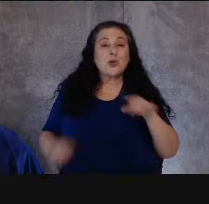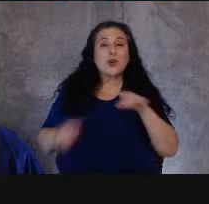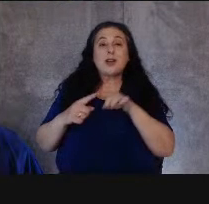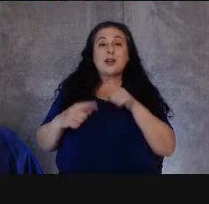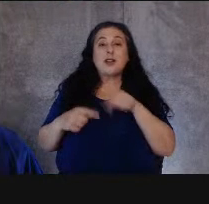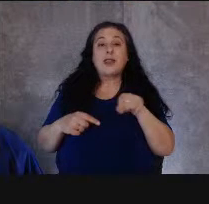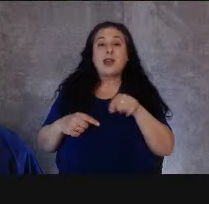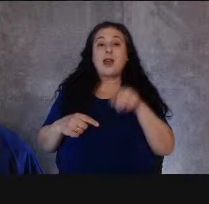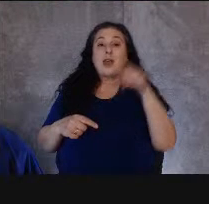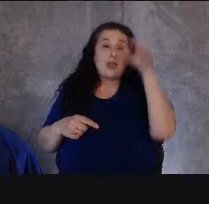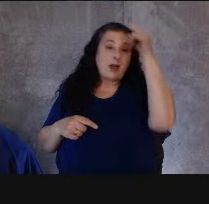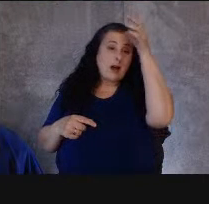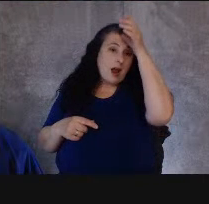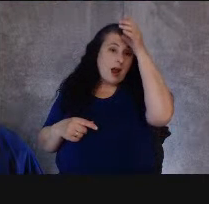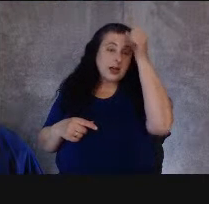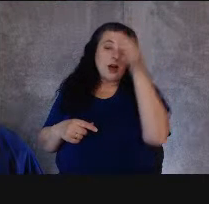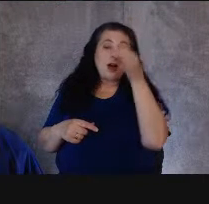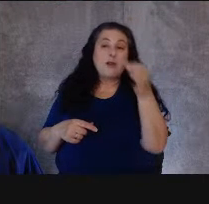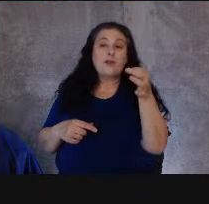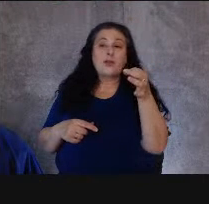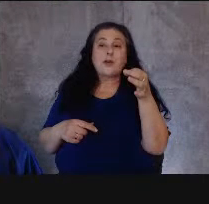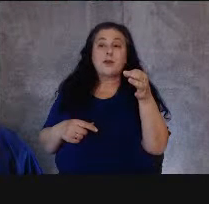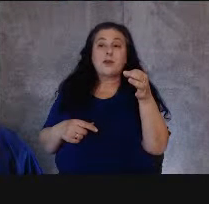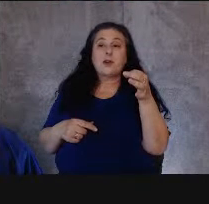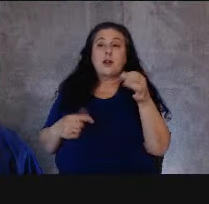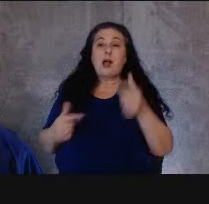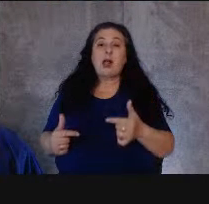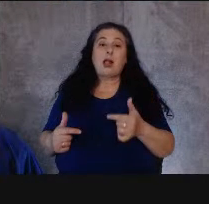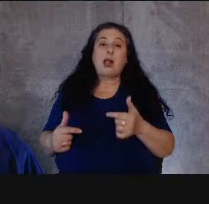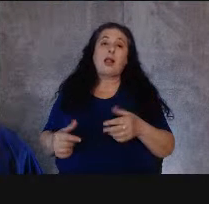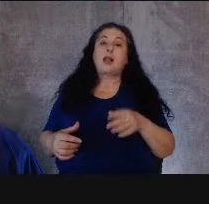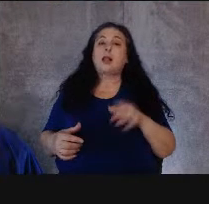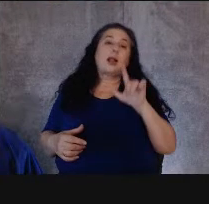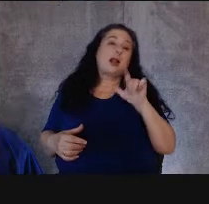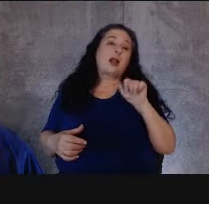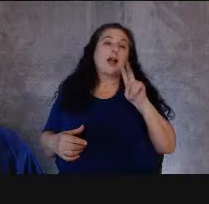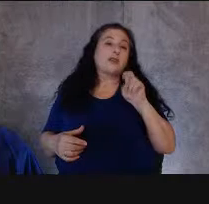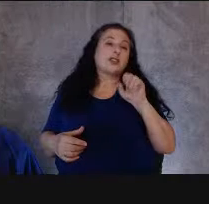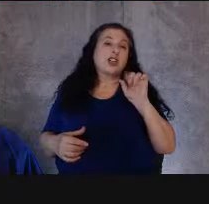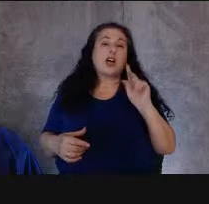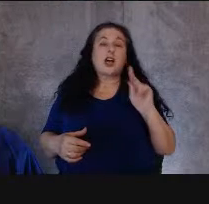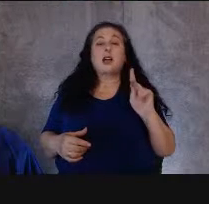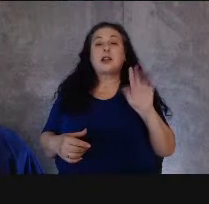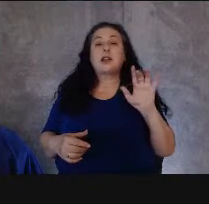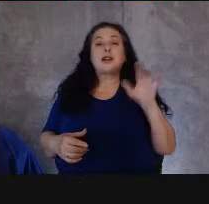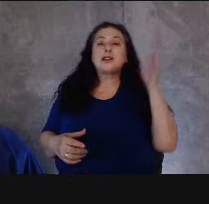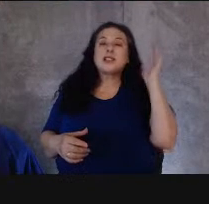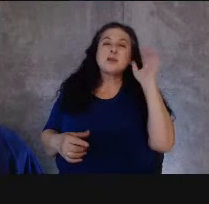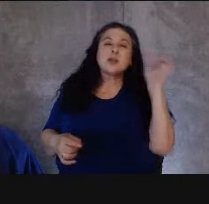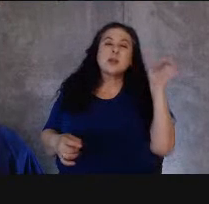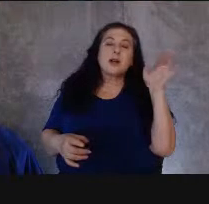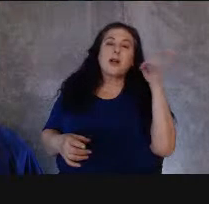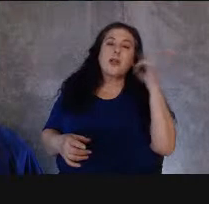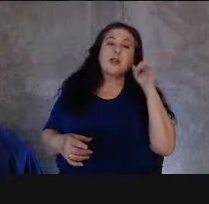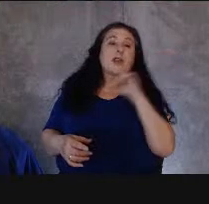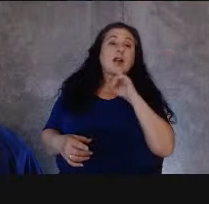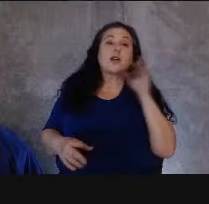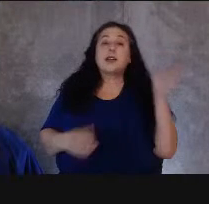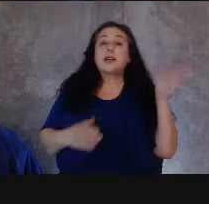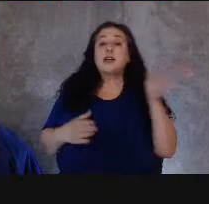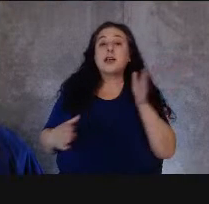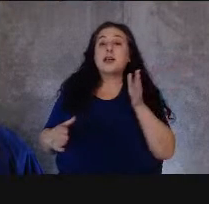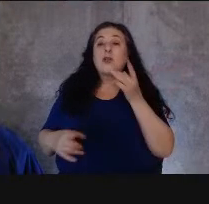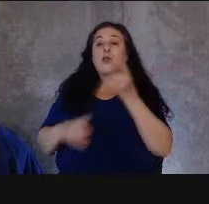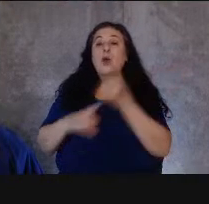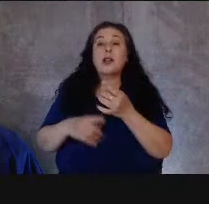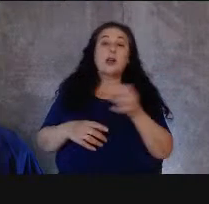to the idea of of livestock? It just seems horrendous. Well, I think their intention,